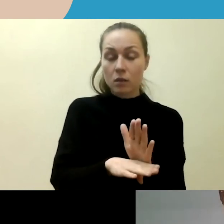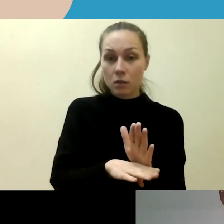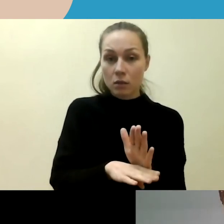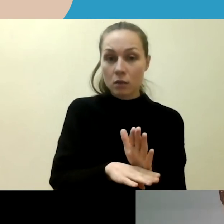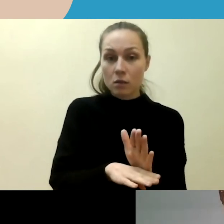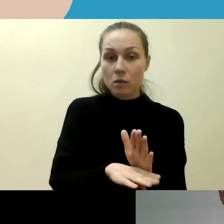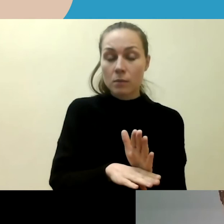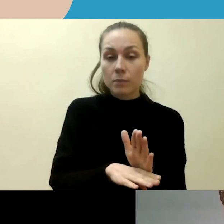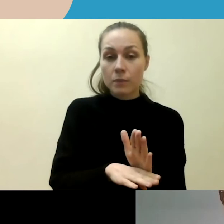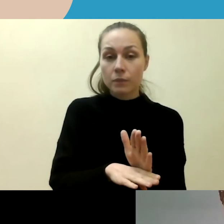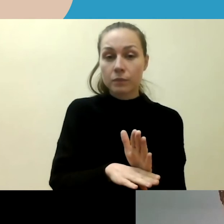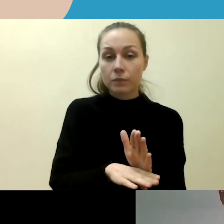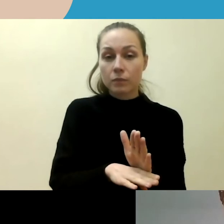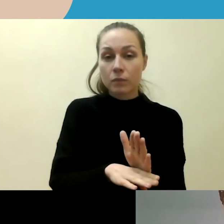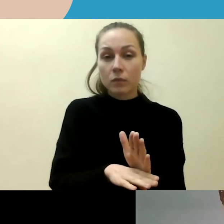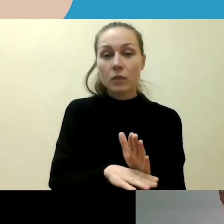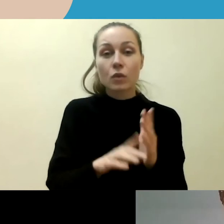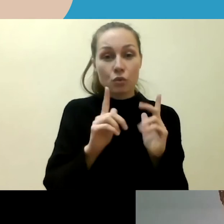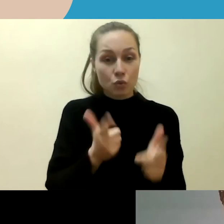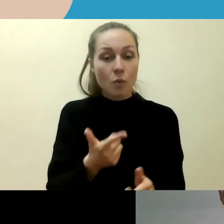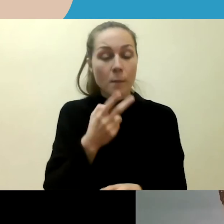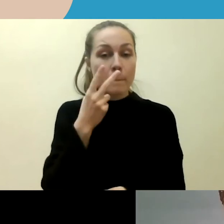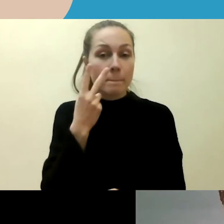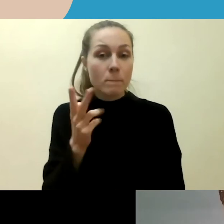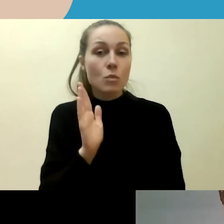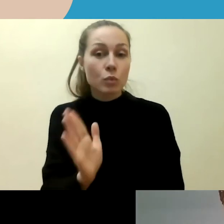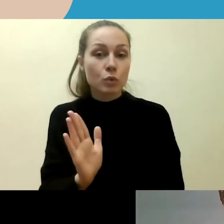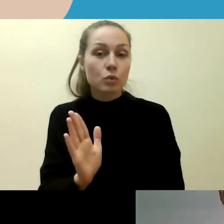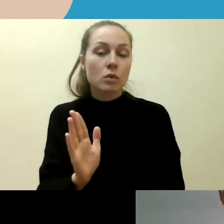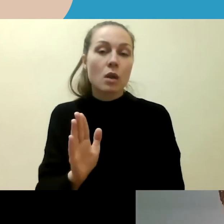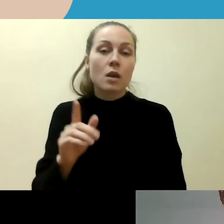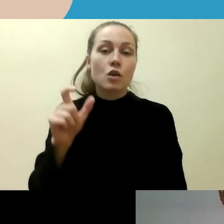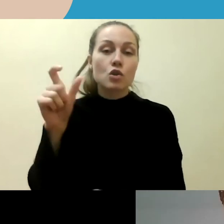sure whether legal provisions